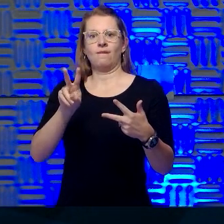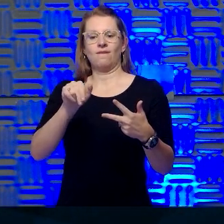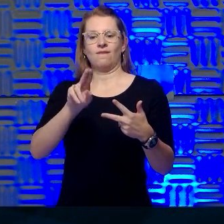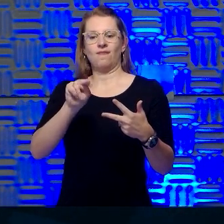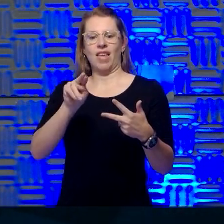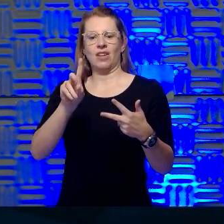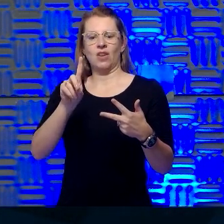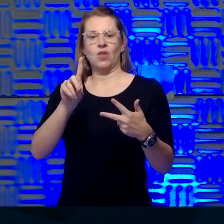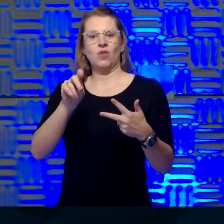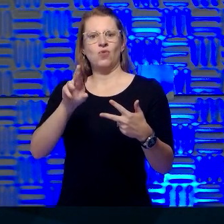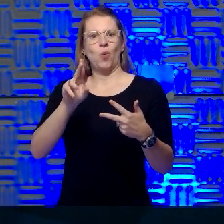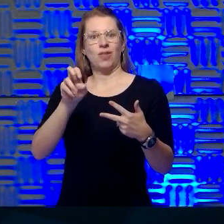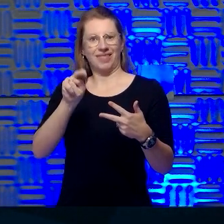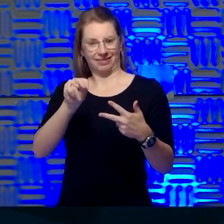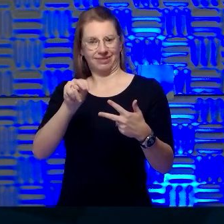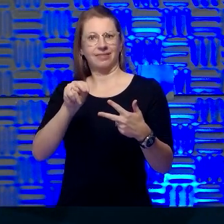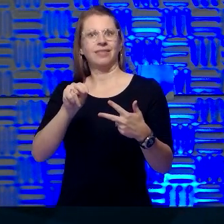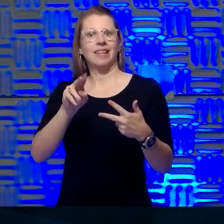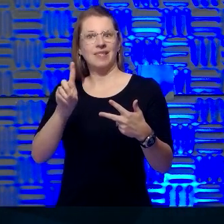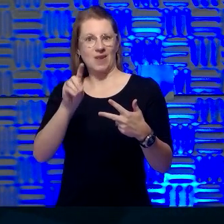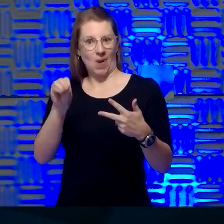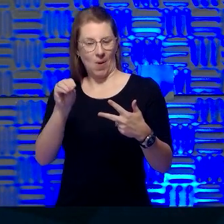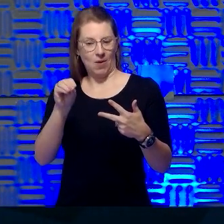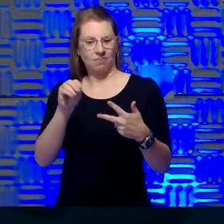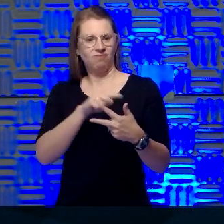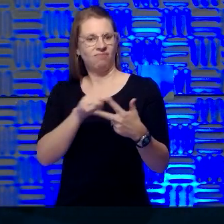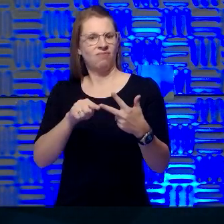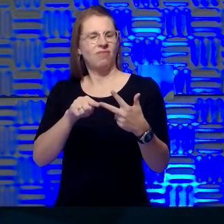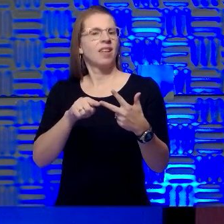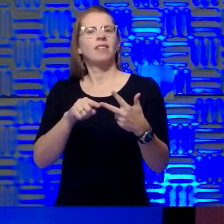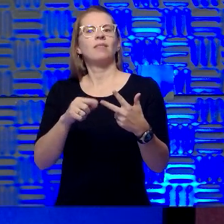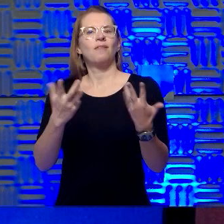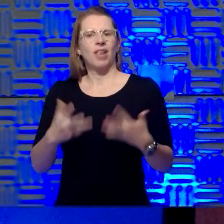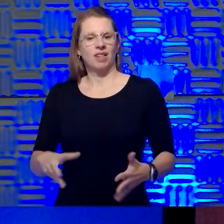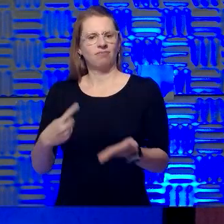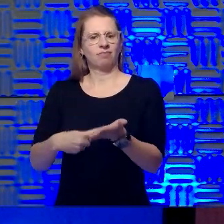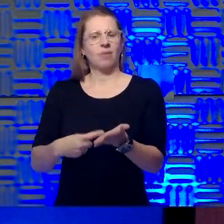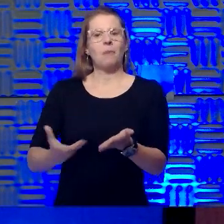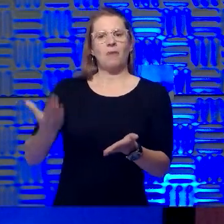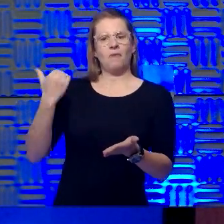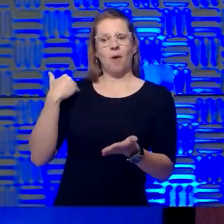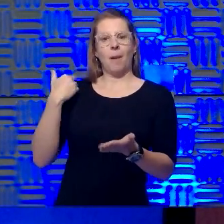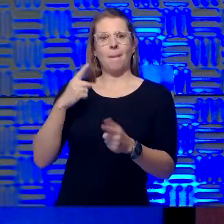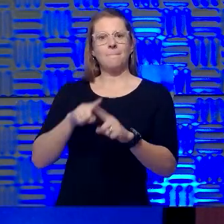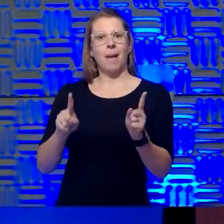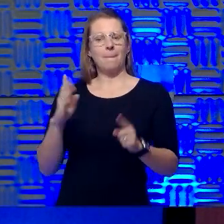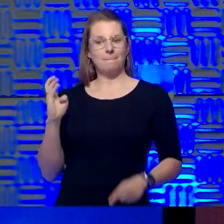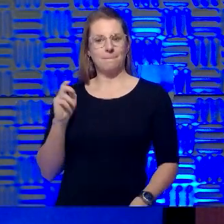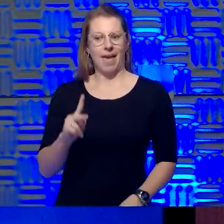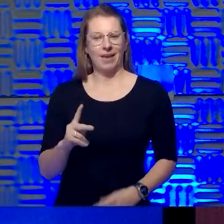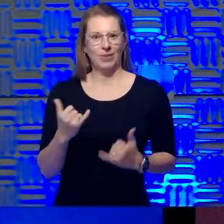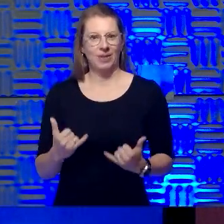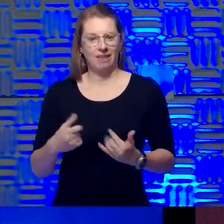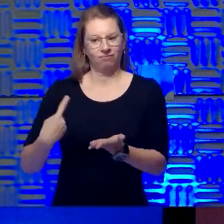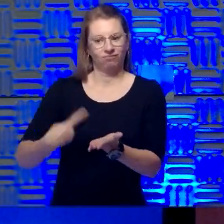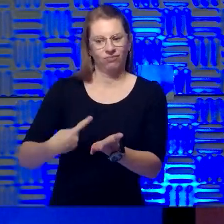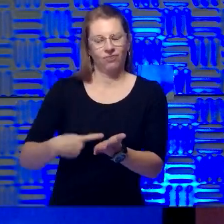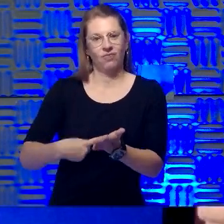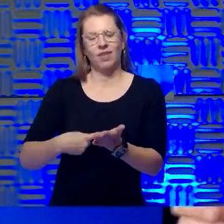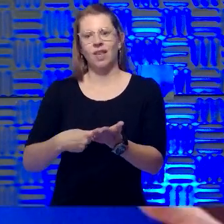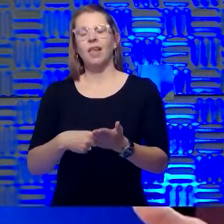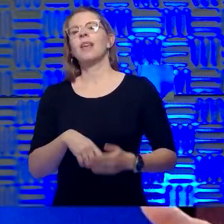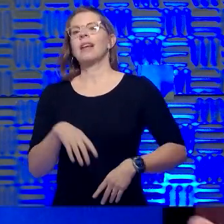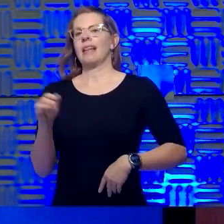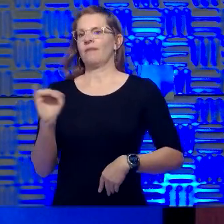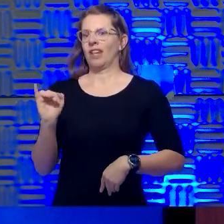our Great Bend campus. They've been with us before, and they're back today. And we're going to talk this morning about infection control, infection prevention. We're going to talk about